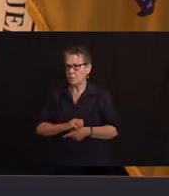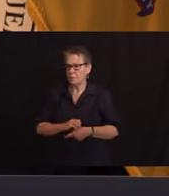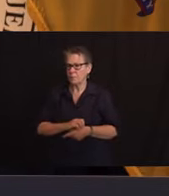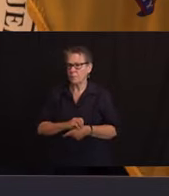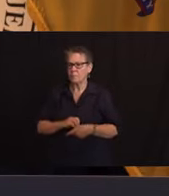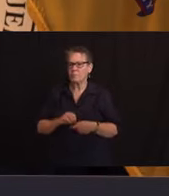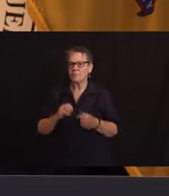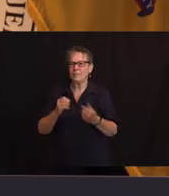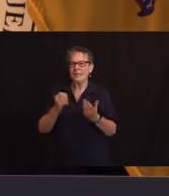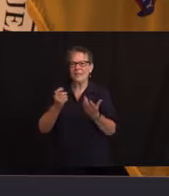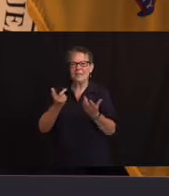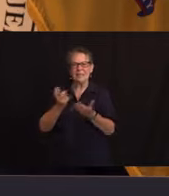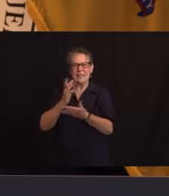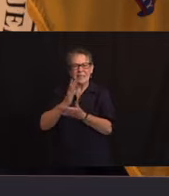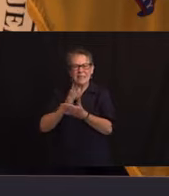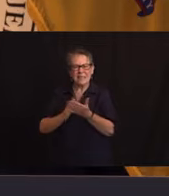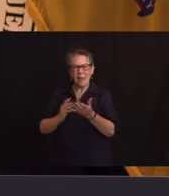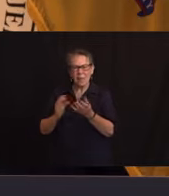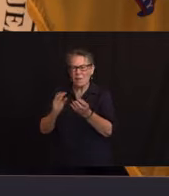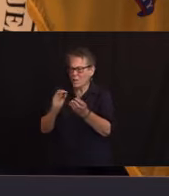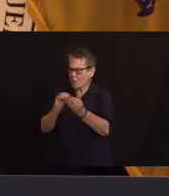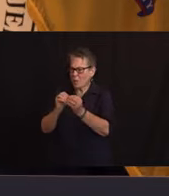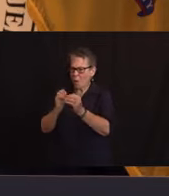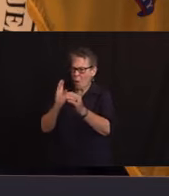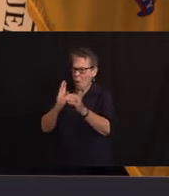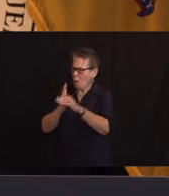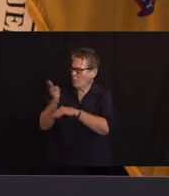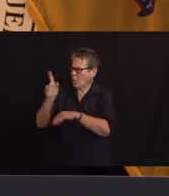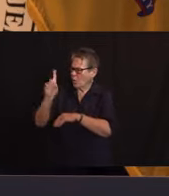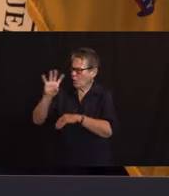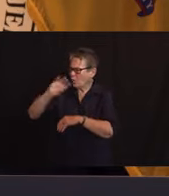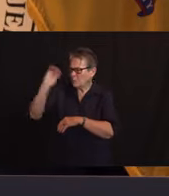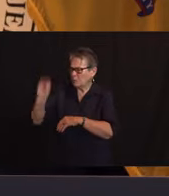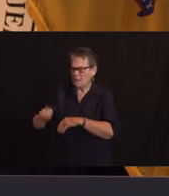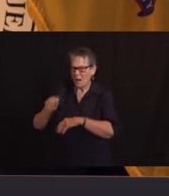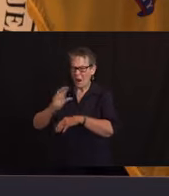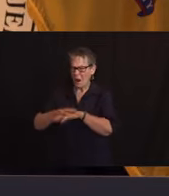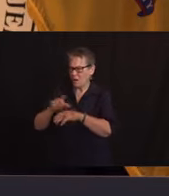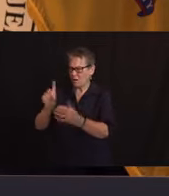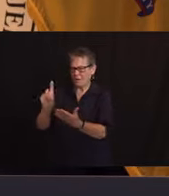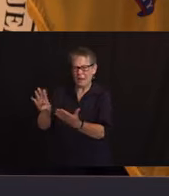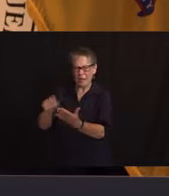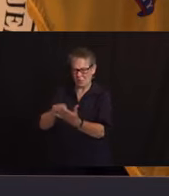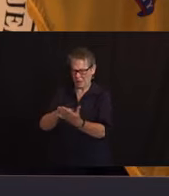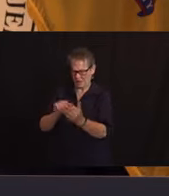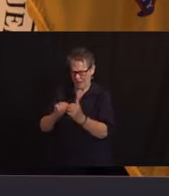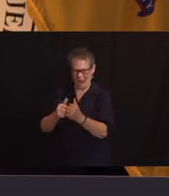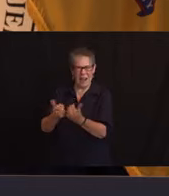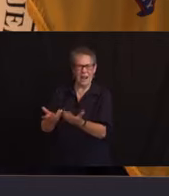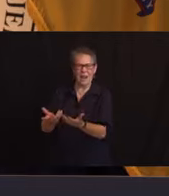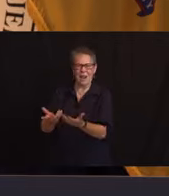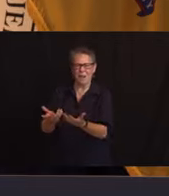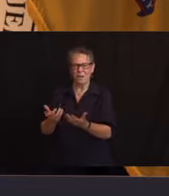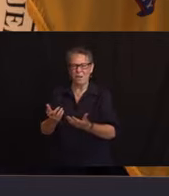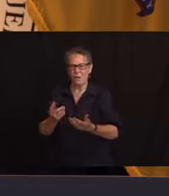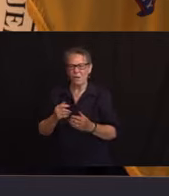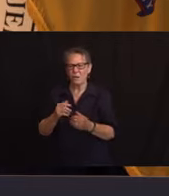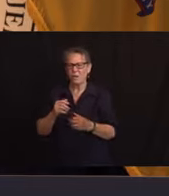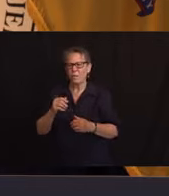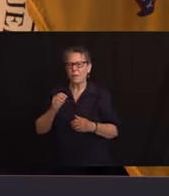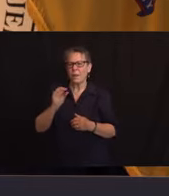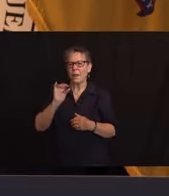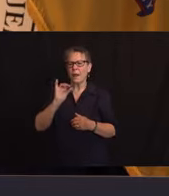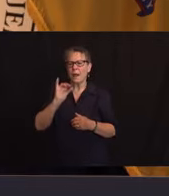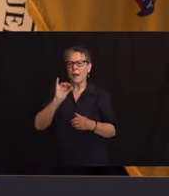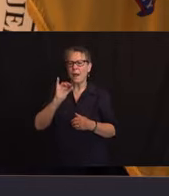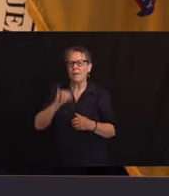that? What will New Jersey use the new federal coronavirus funds for? What will the state urge local governments to use it for? And what does it mean for